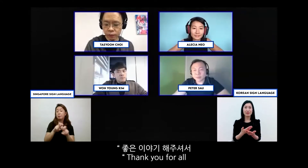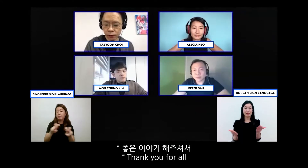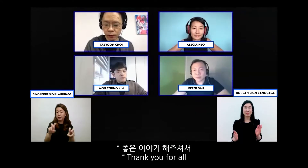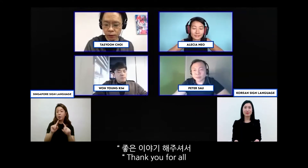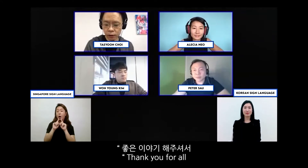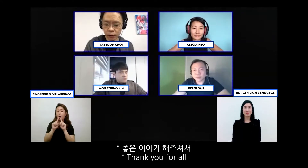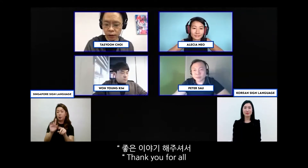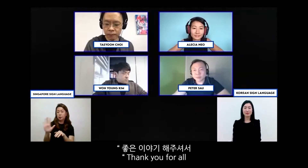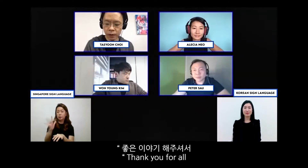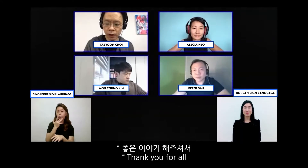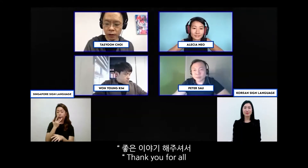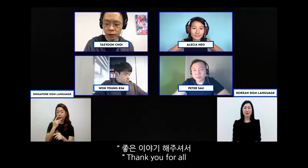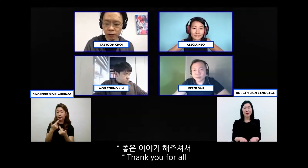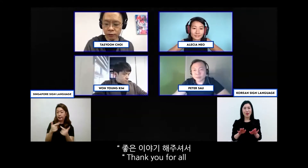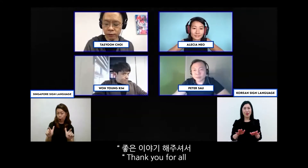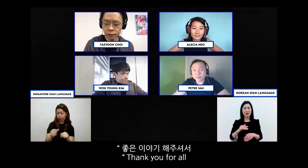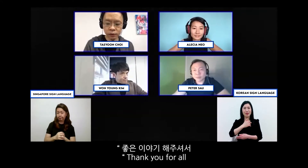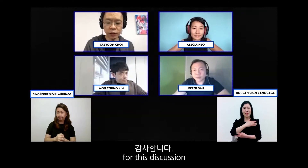you for